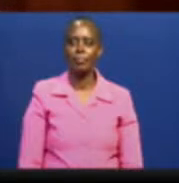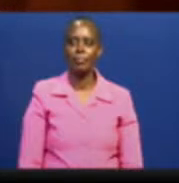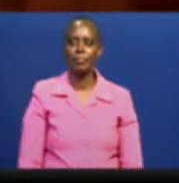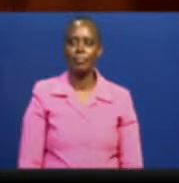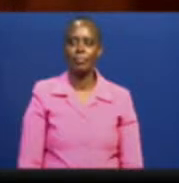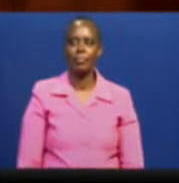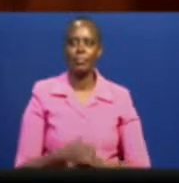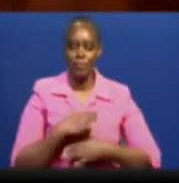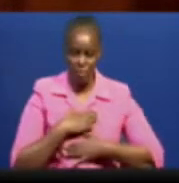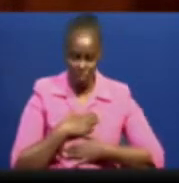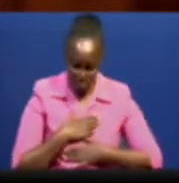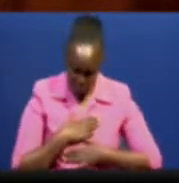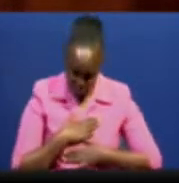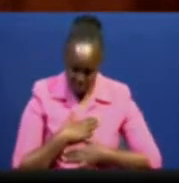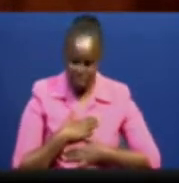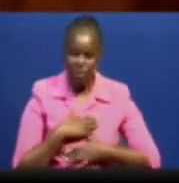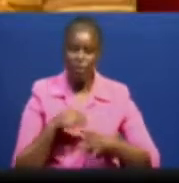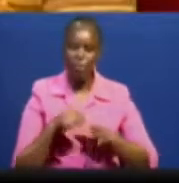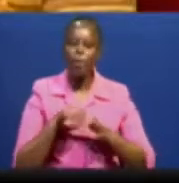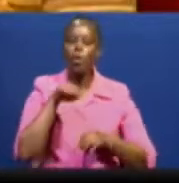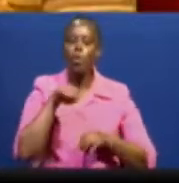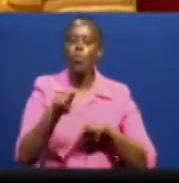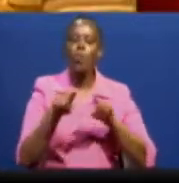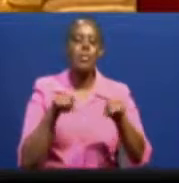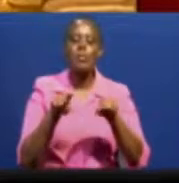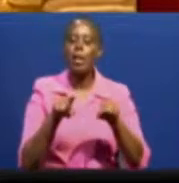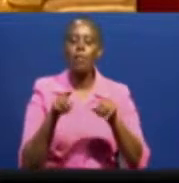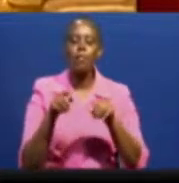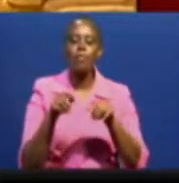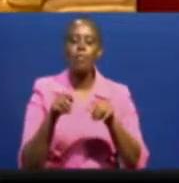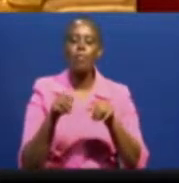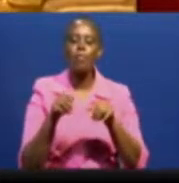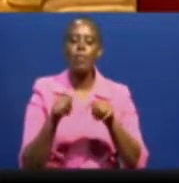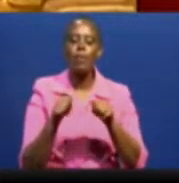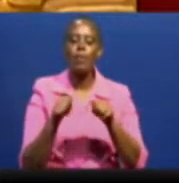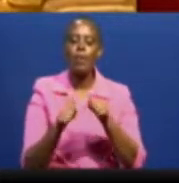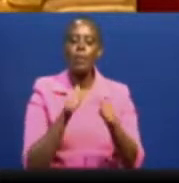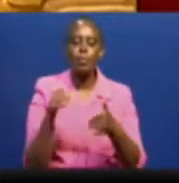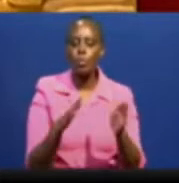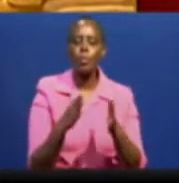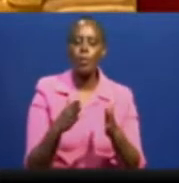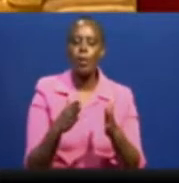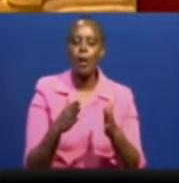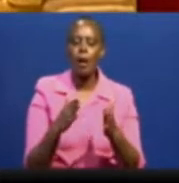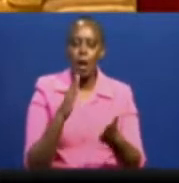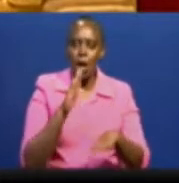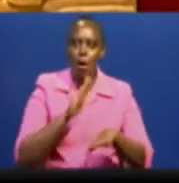Honorable members, you're denying yourself the opportunity of a solid answer.